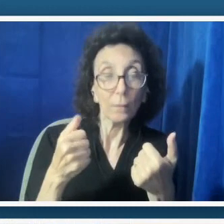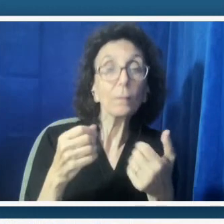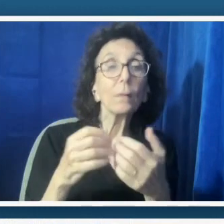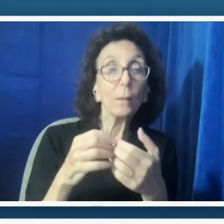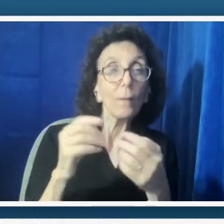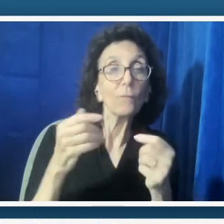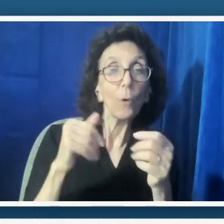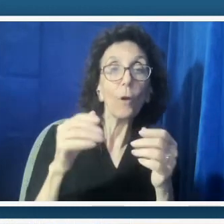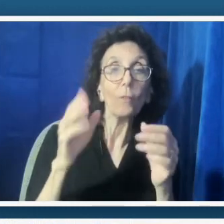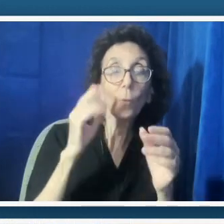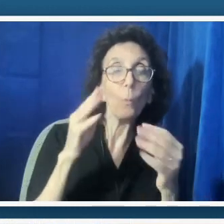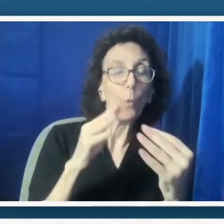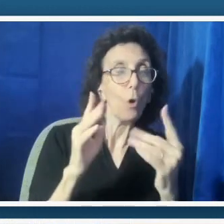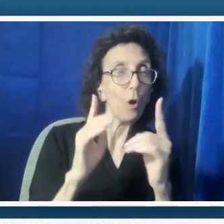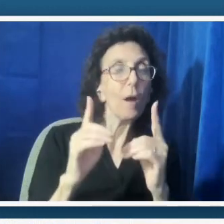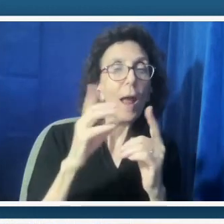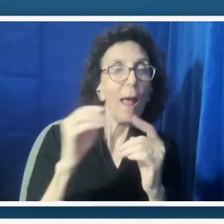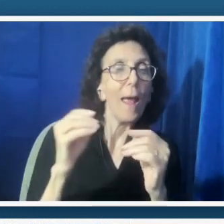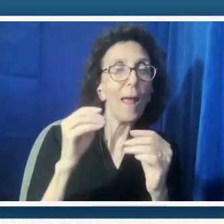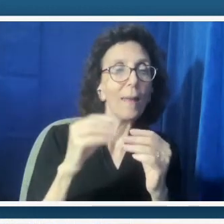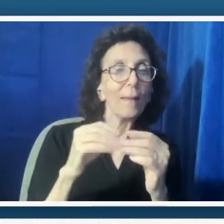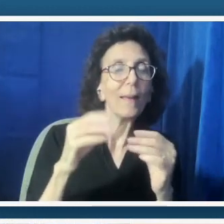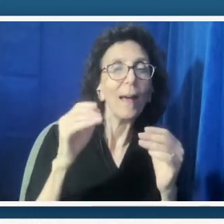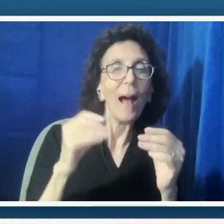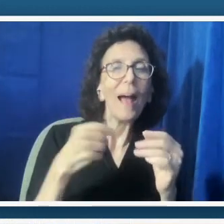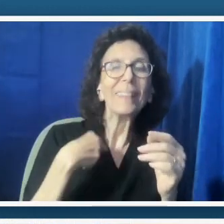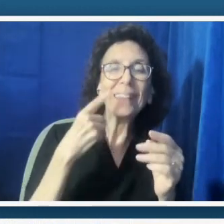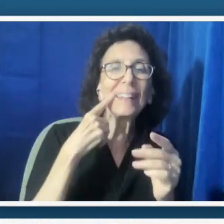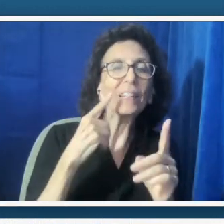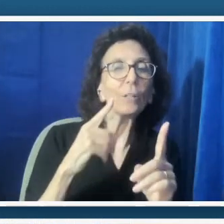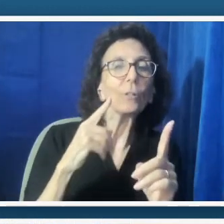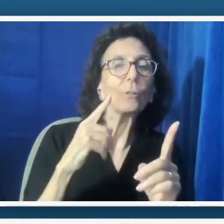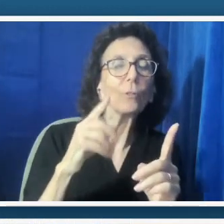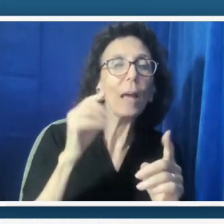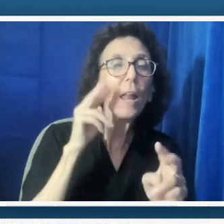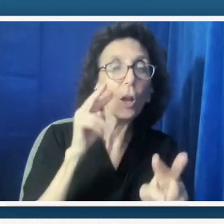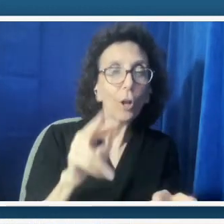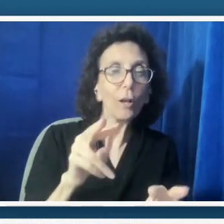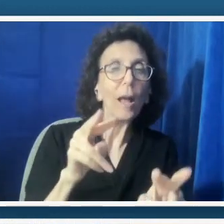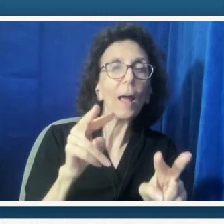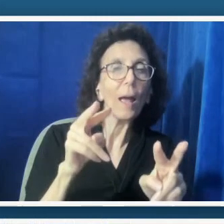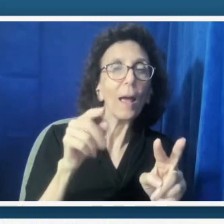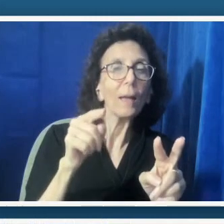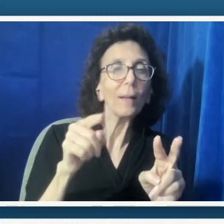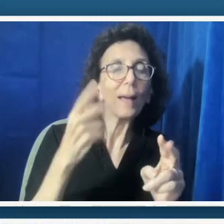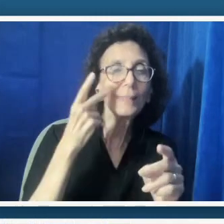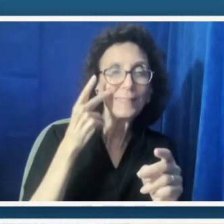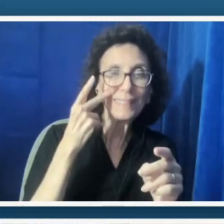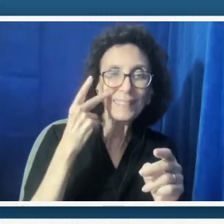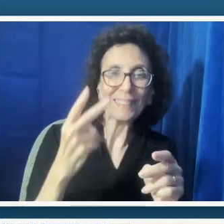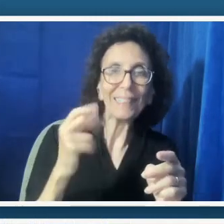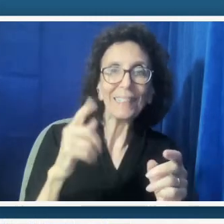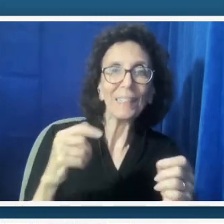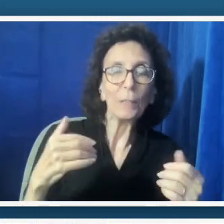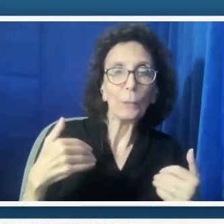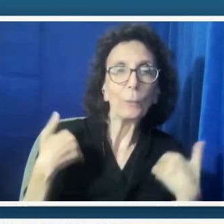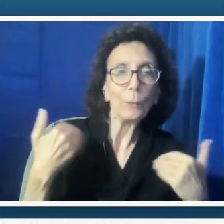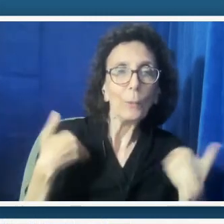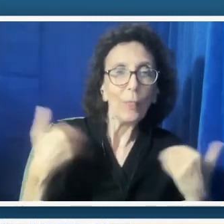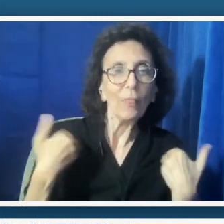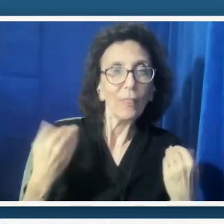at face value. But I think you can look at this and really see the youth and